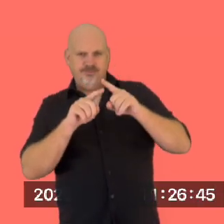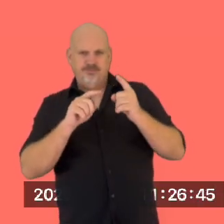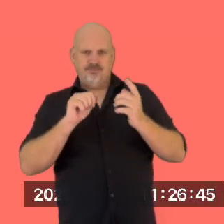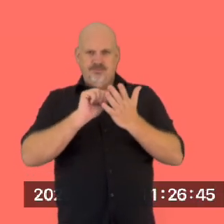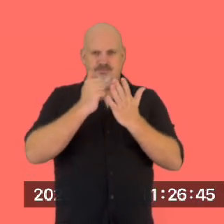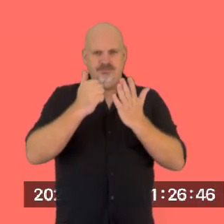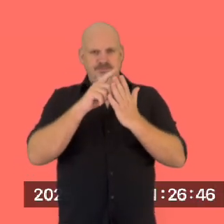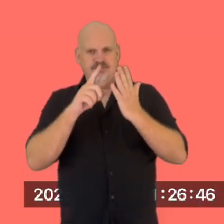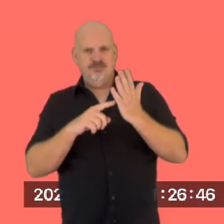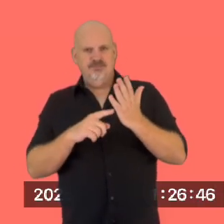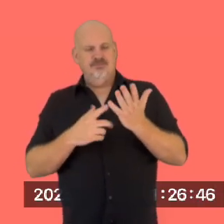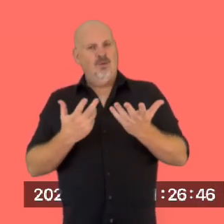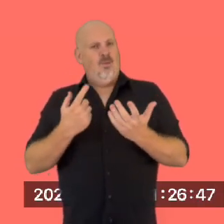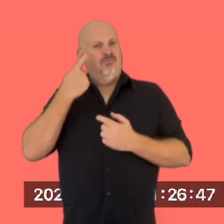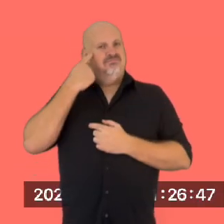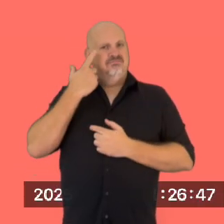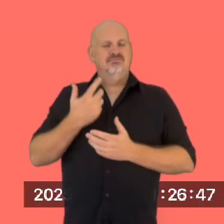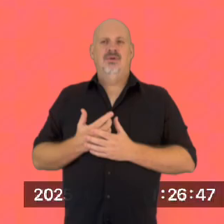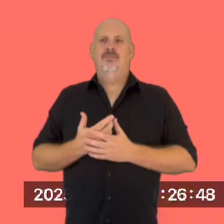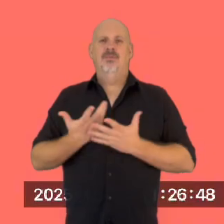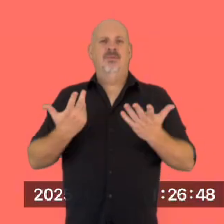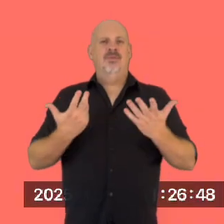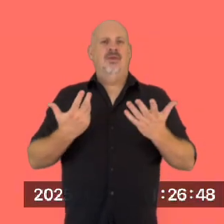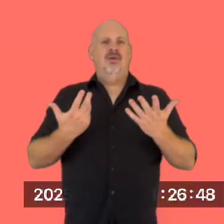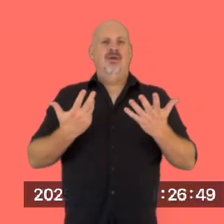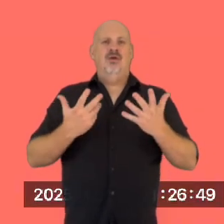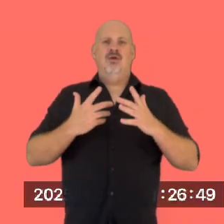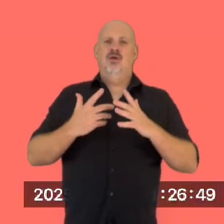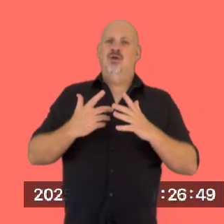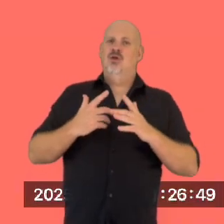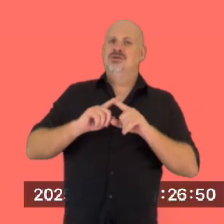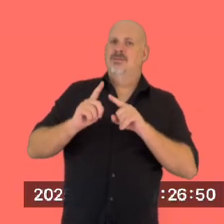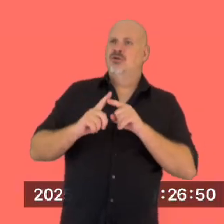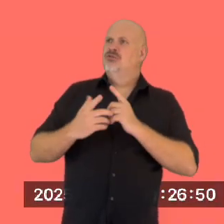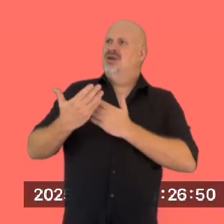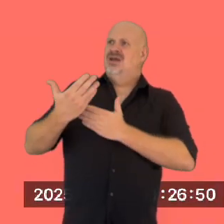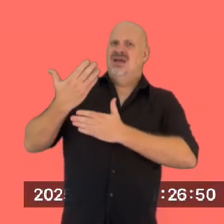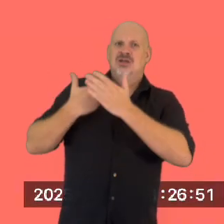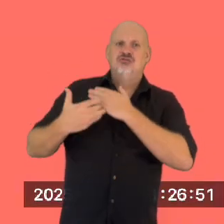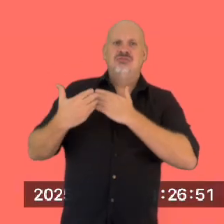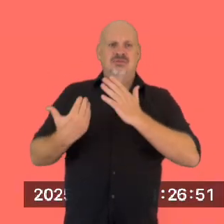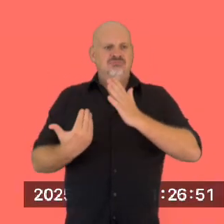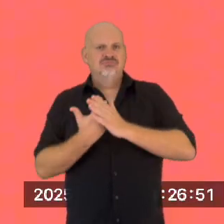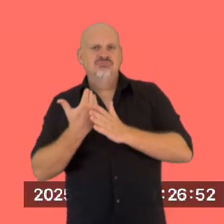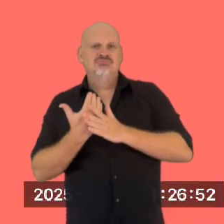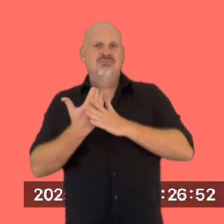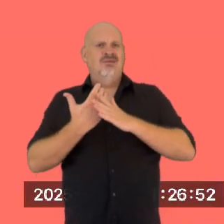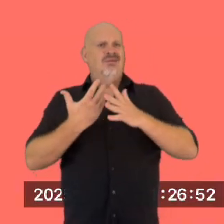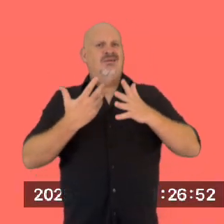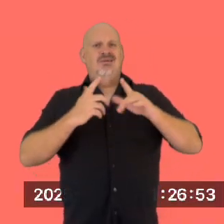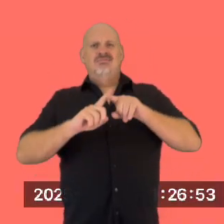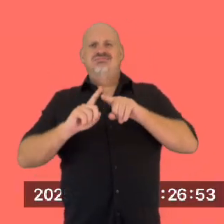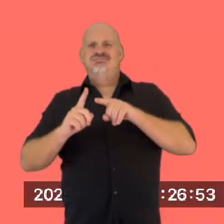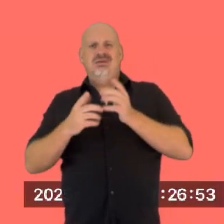work. That they would be ones that spring to mind. So I like a whole mix from contemporary to